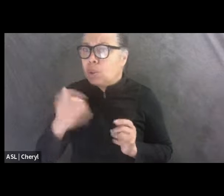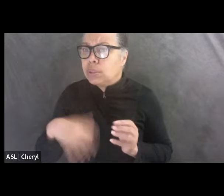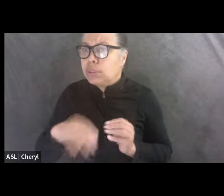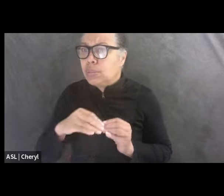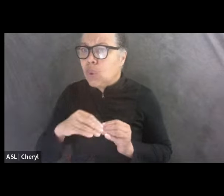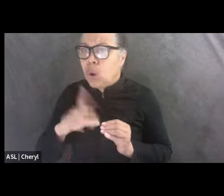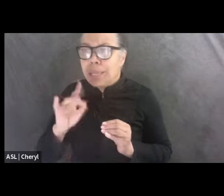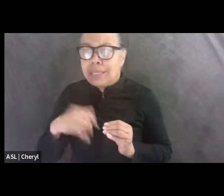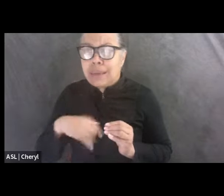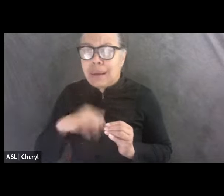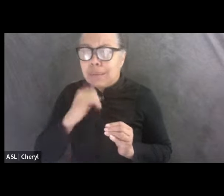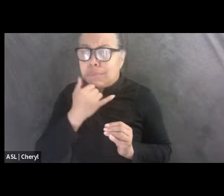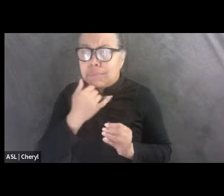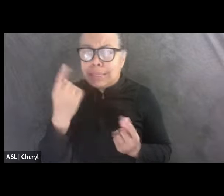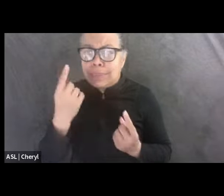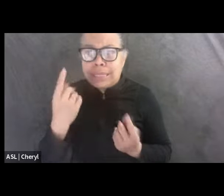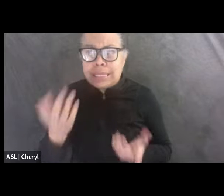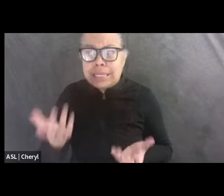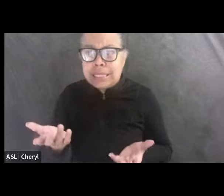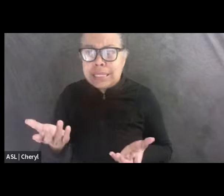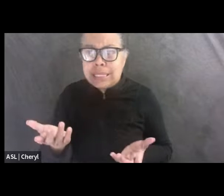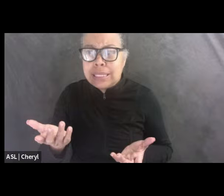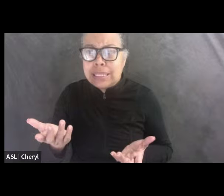I have?